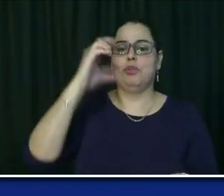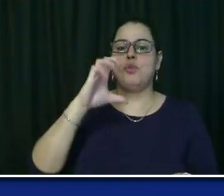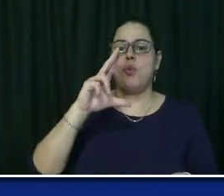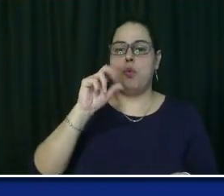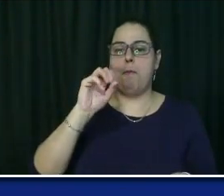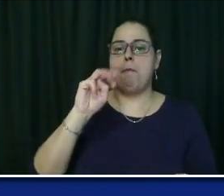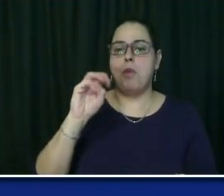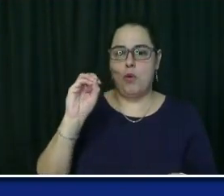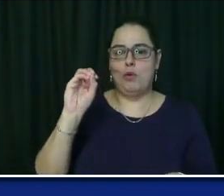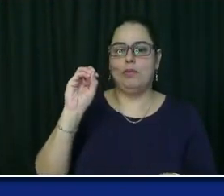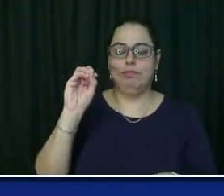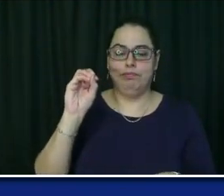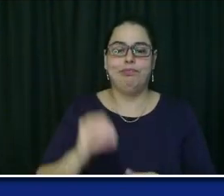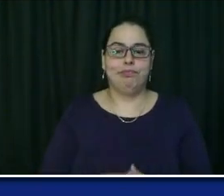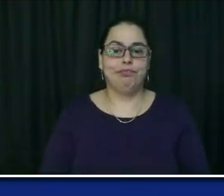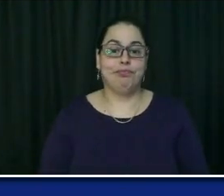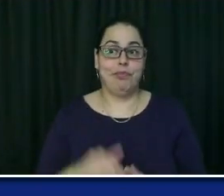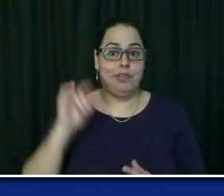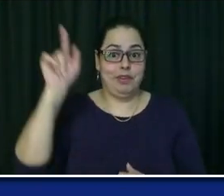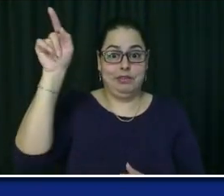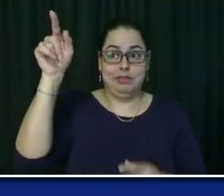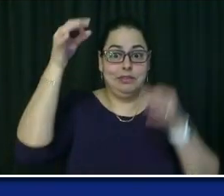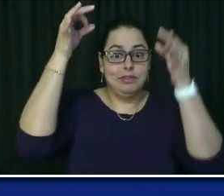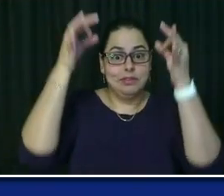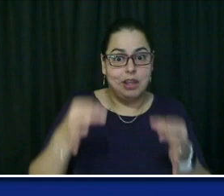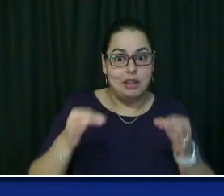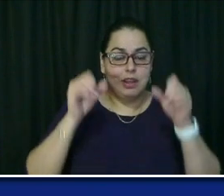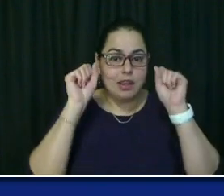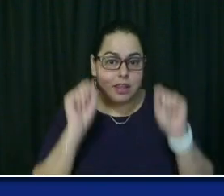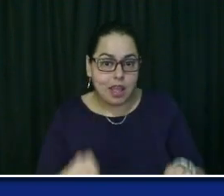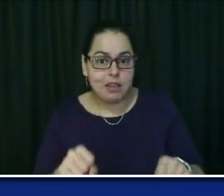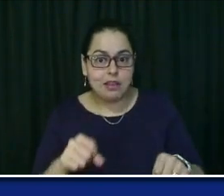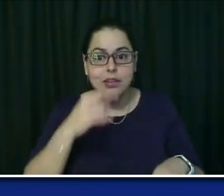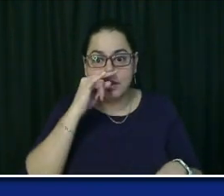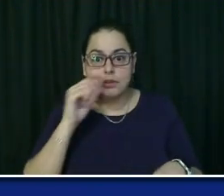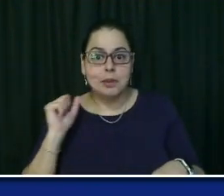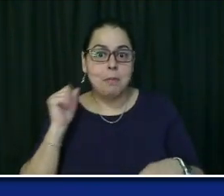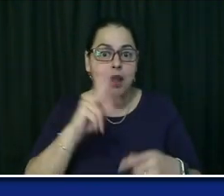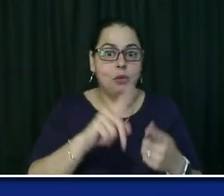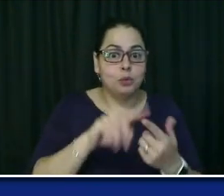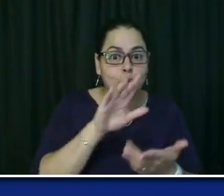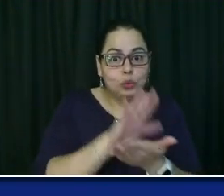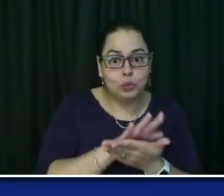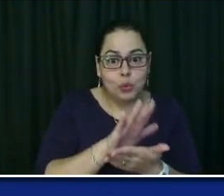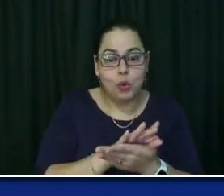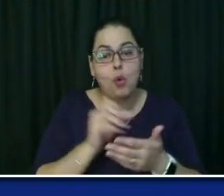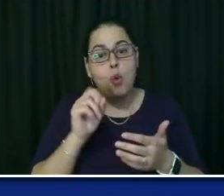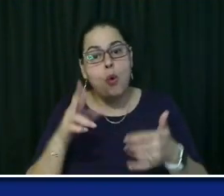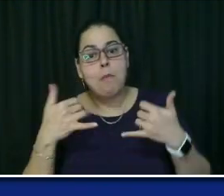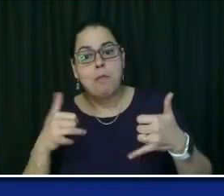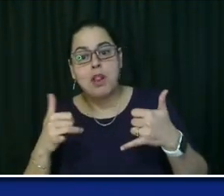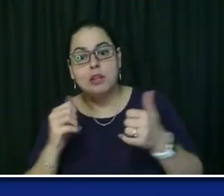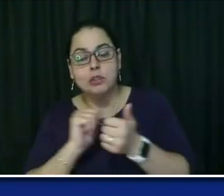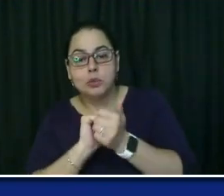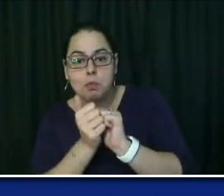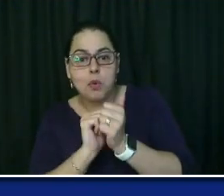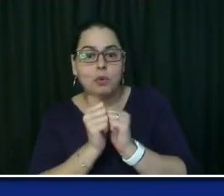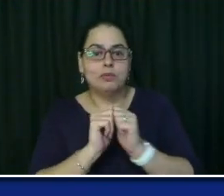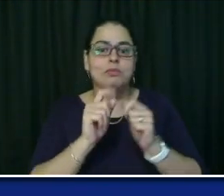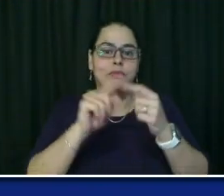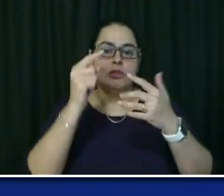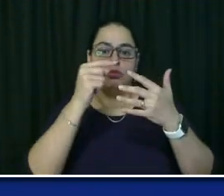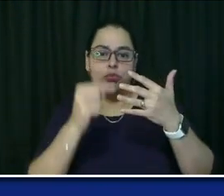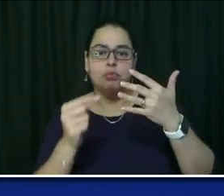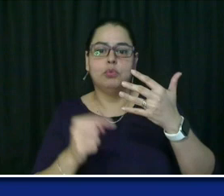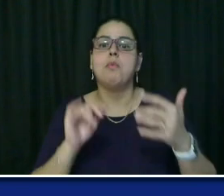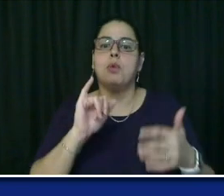school. All of these different decisions really reside with the governor's authority. But the mayor of a village and the county executive of a county have some responsibility, and that's why